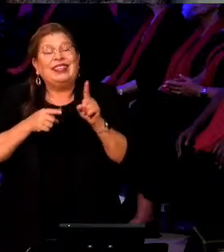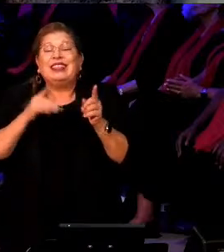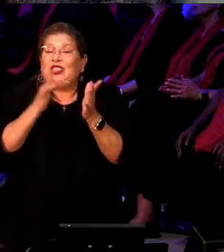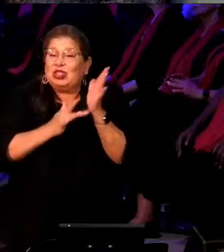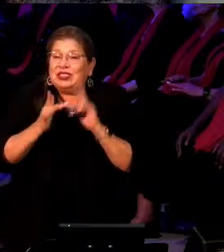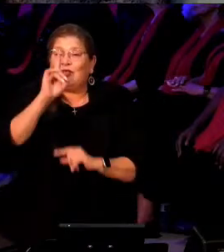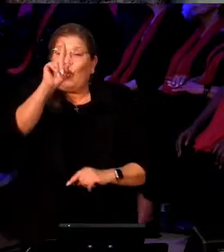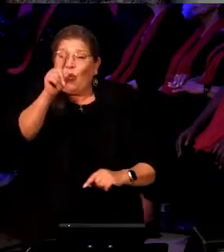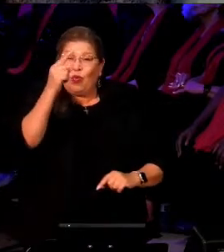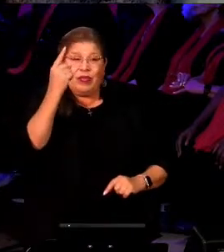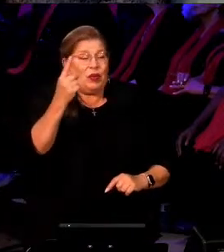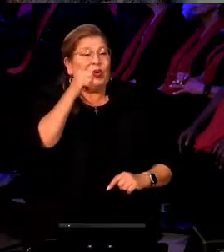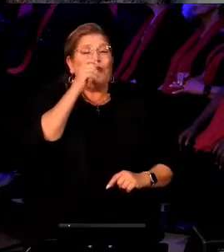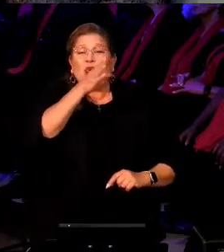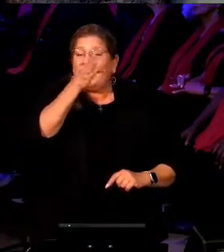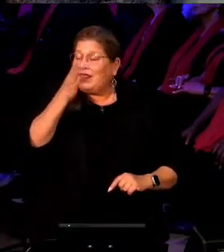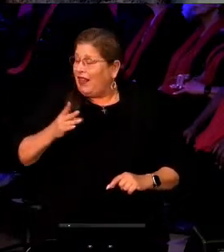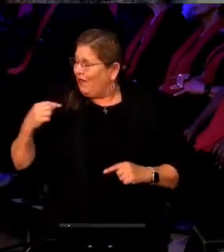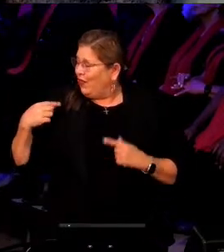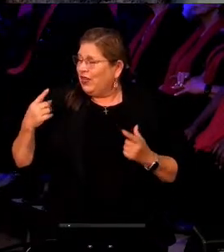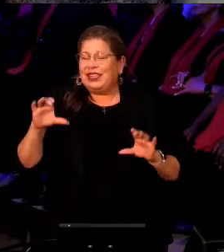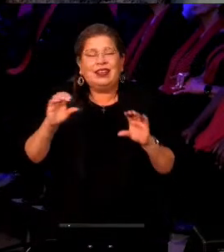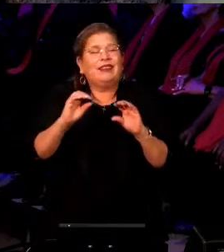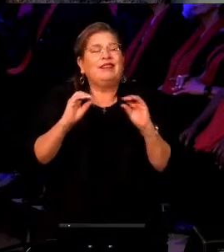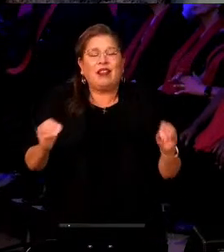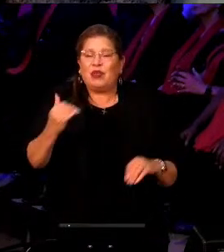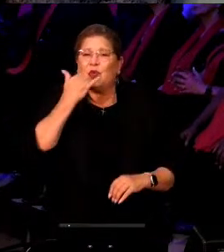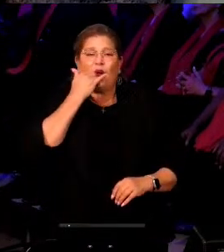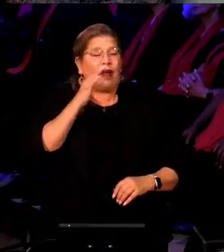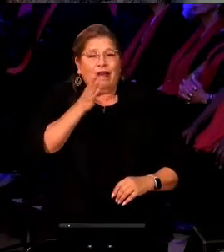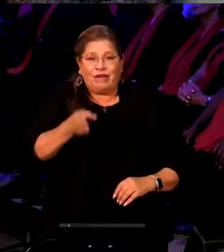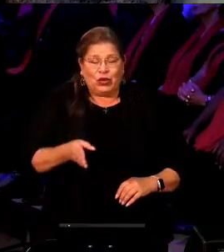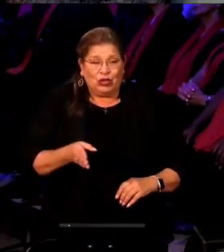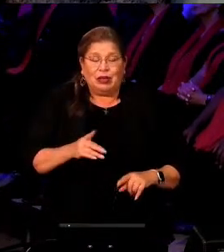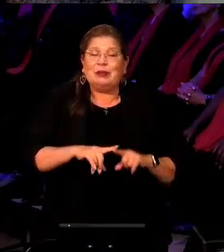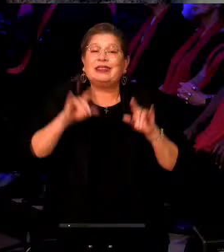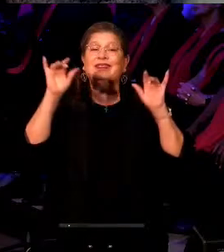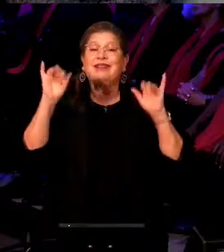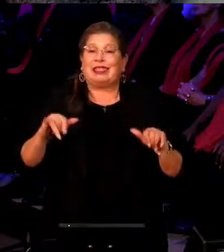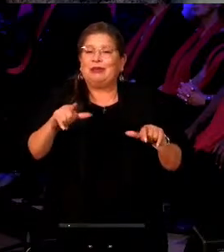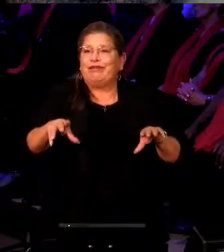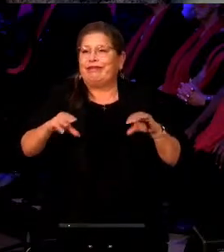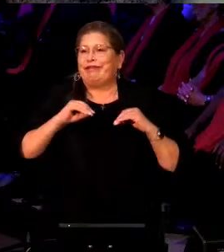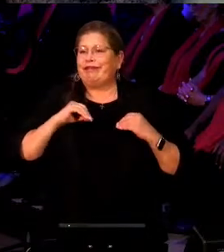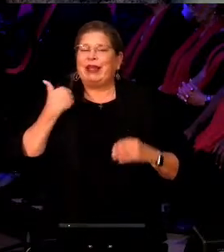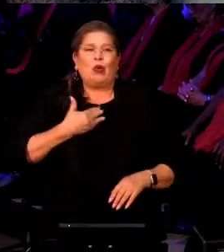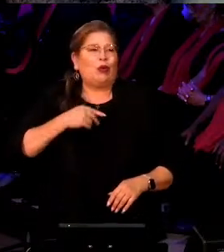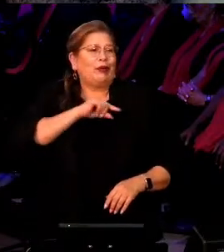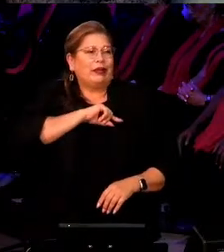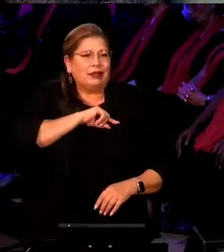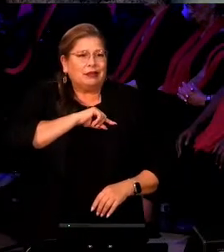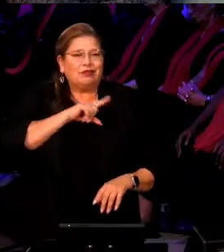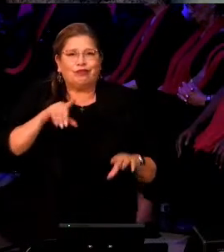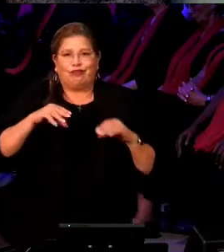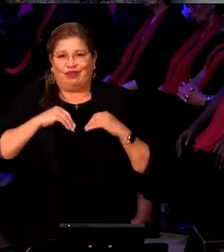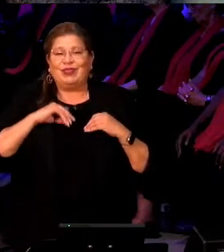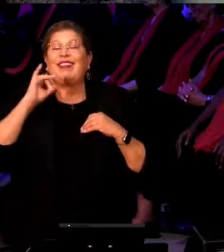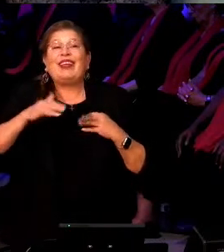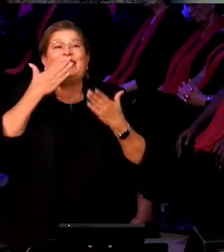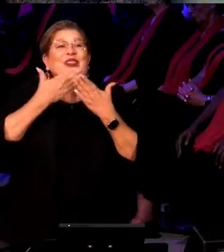who truly did nothing wrong ever, yet he took on our guilt. That's the